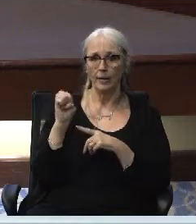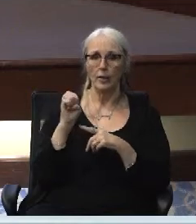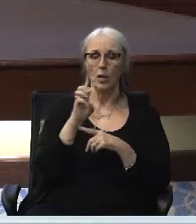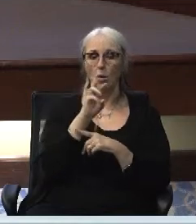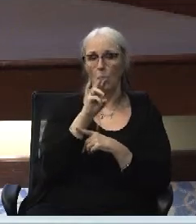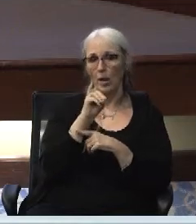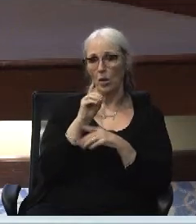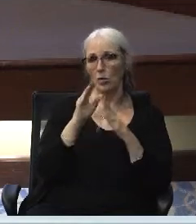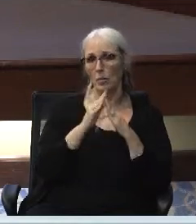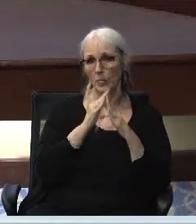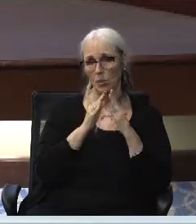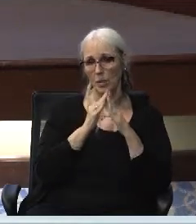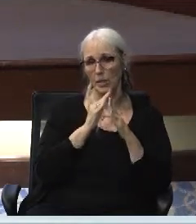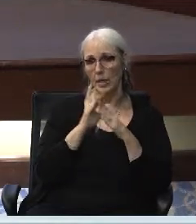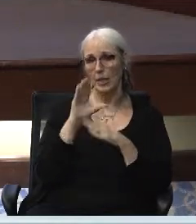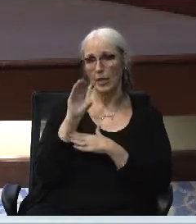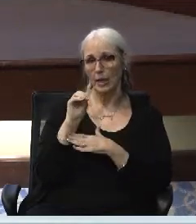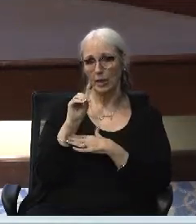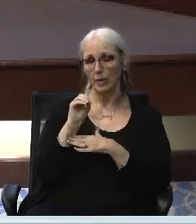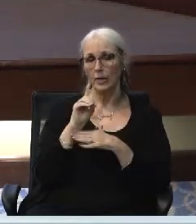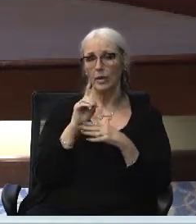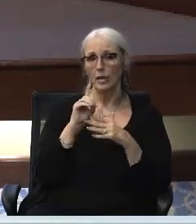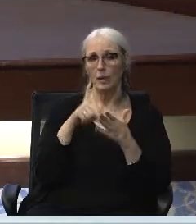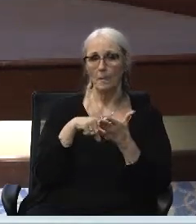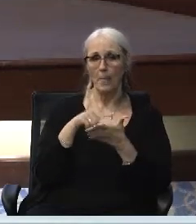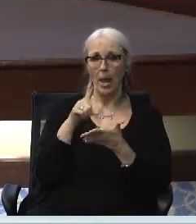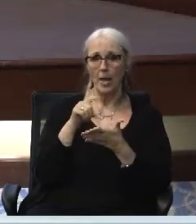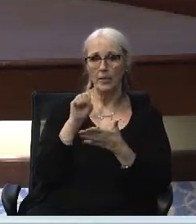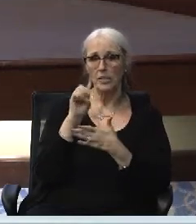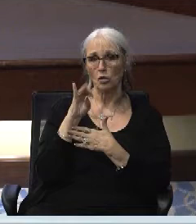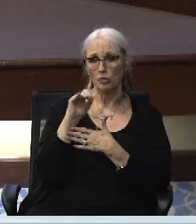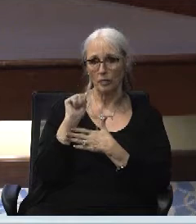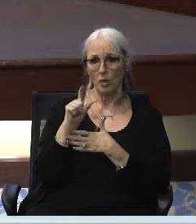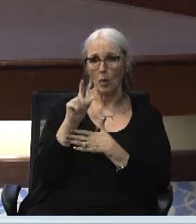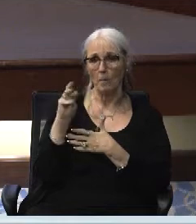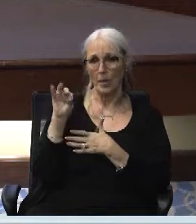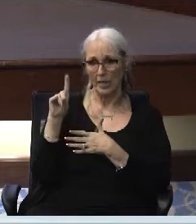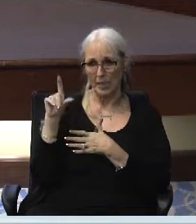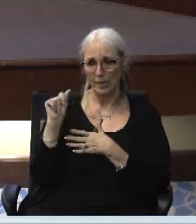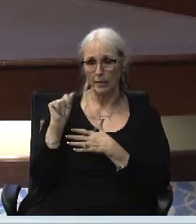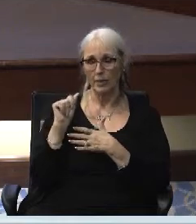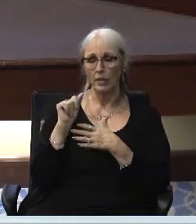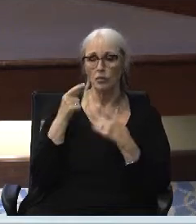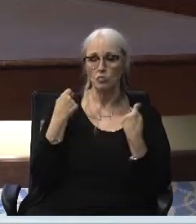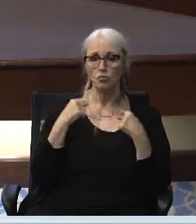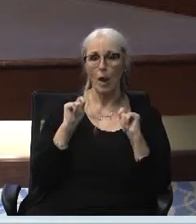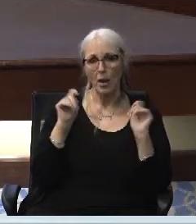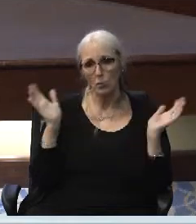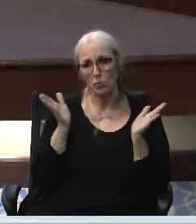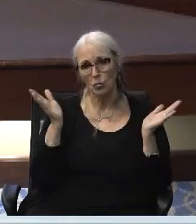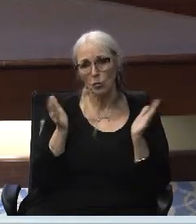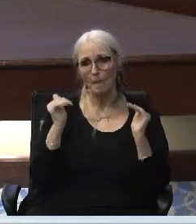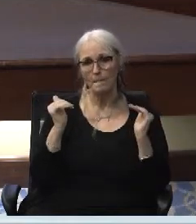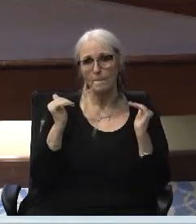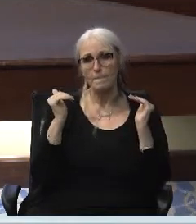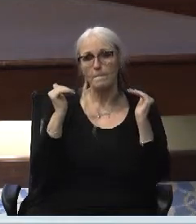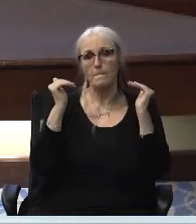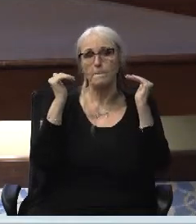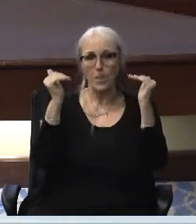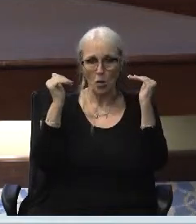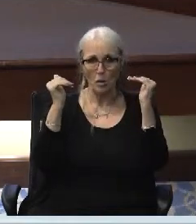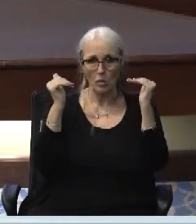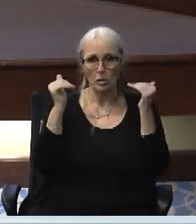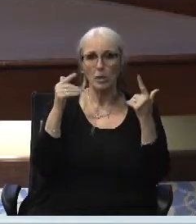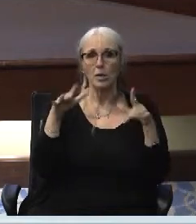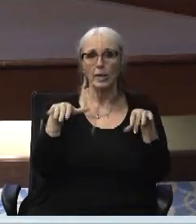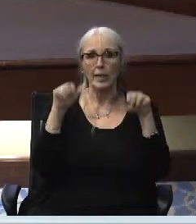the first communities in Texas to use paid social media influencers to try to move the bar on